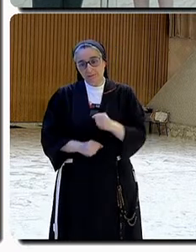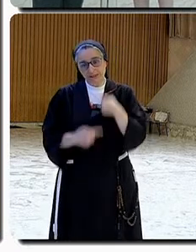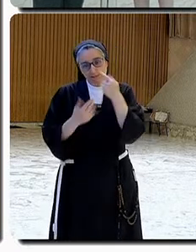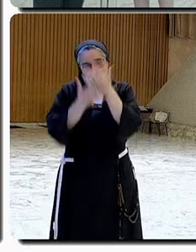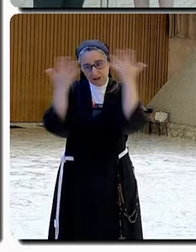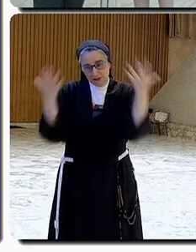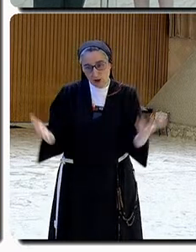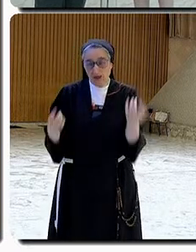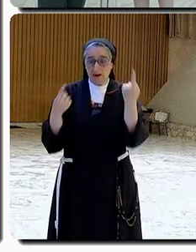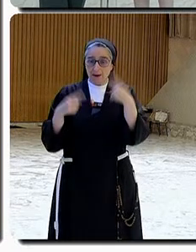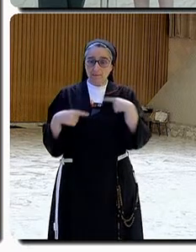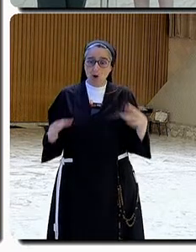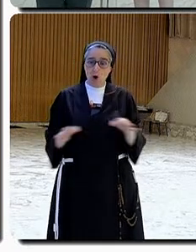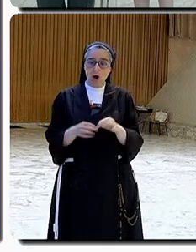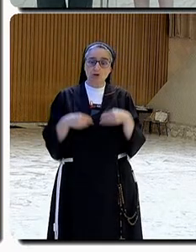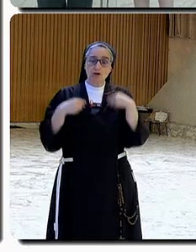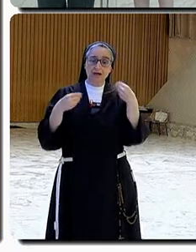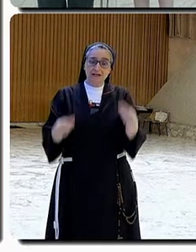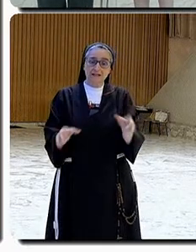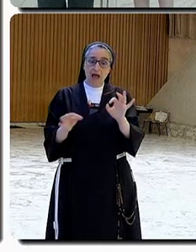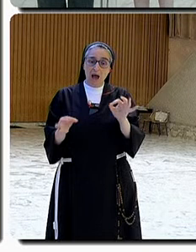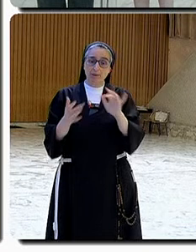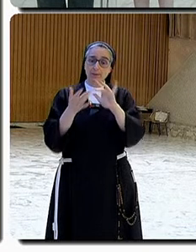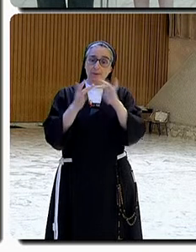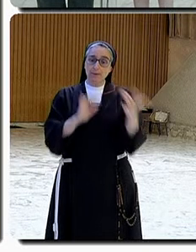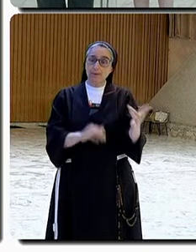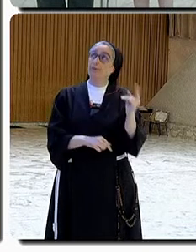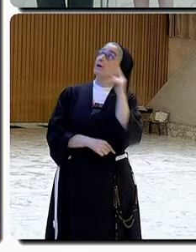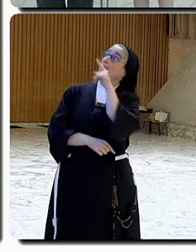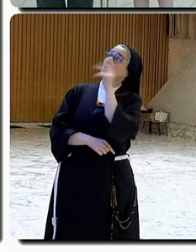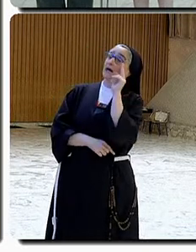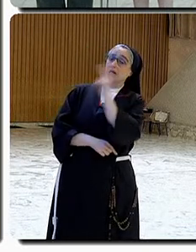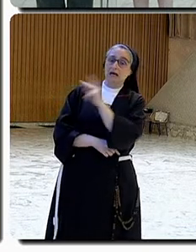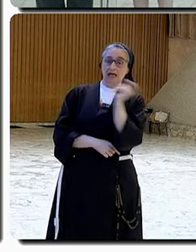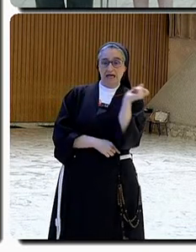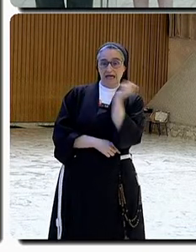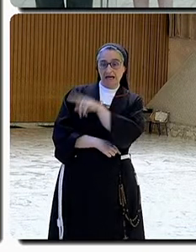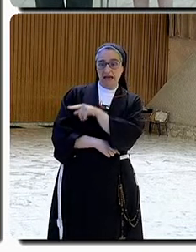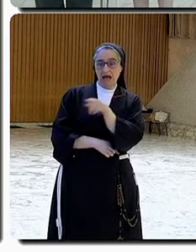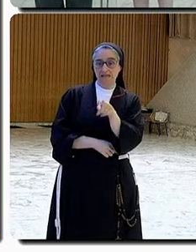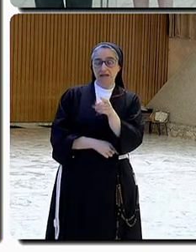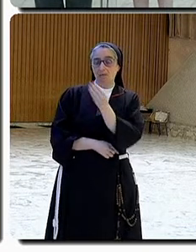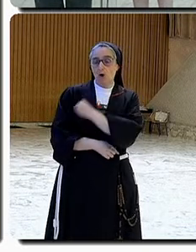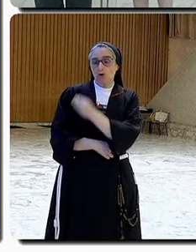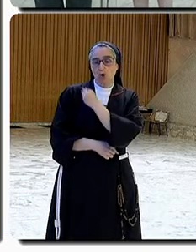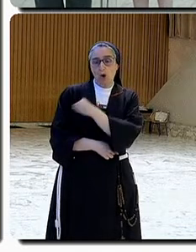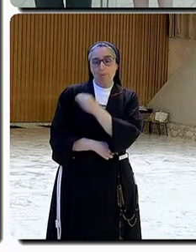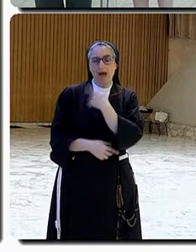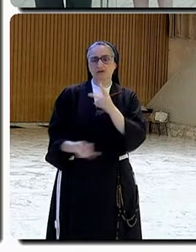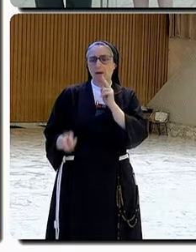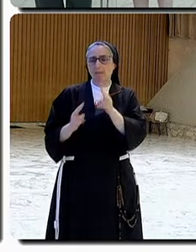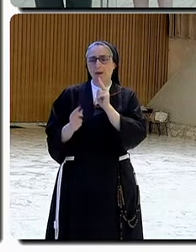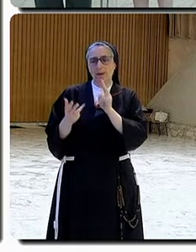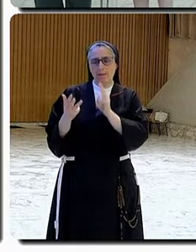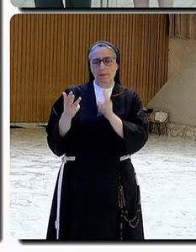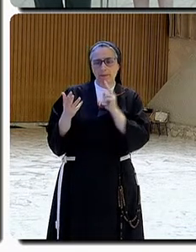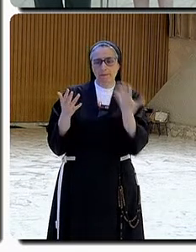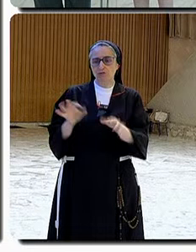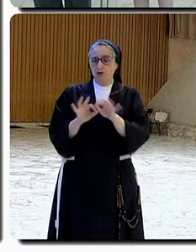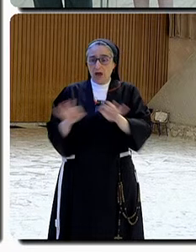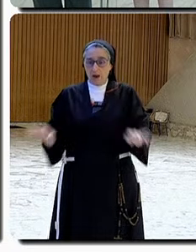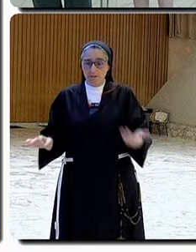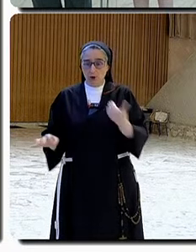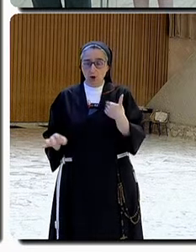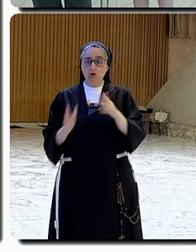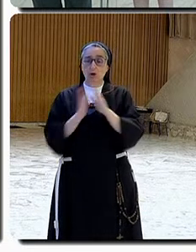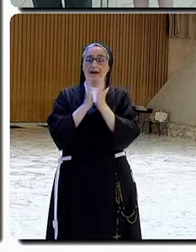we've produced a free ebook addressing the most frequently asked questions about the Liturgy of Domestic Church Life and its implications for